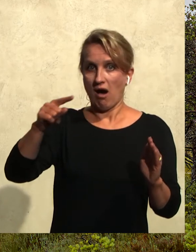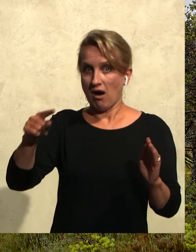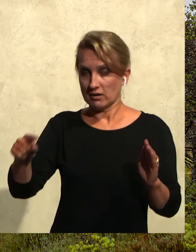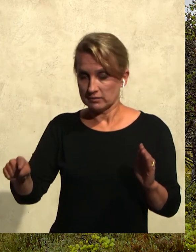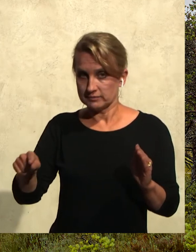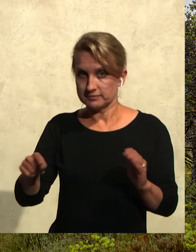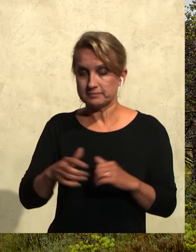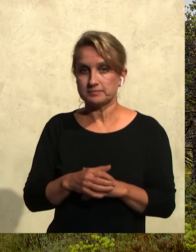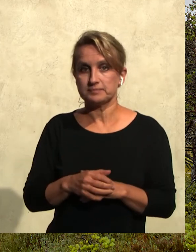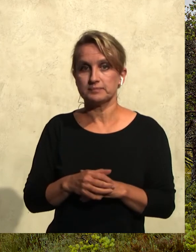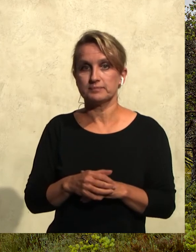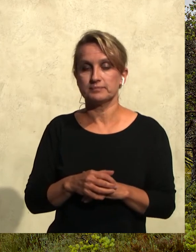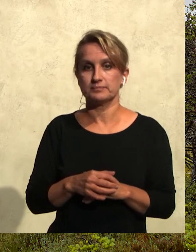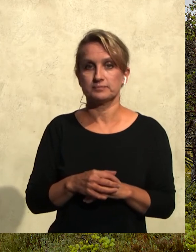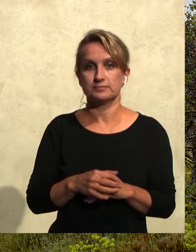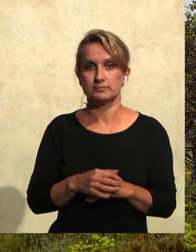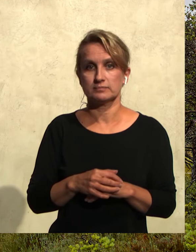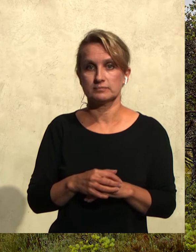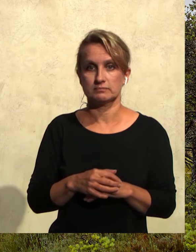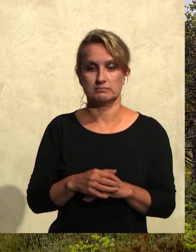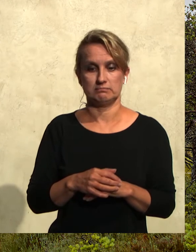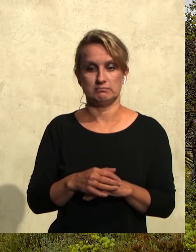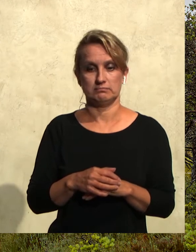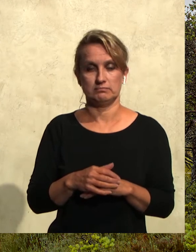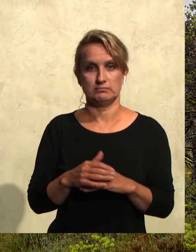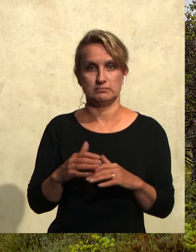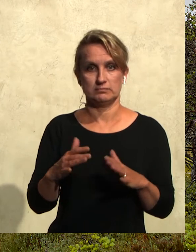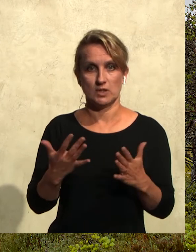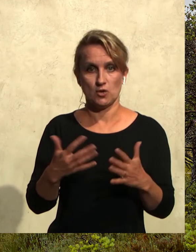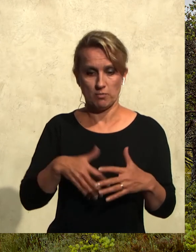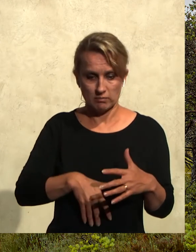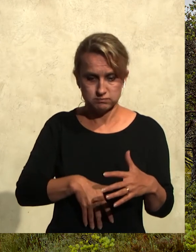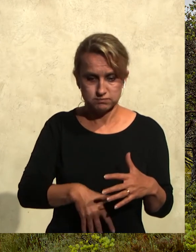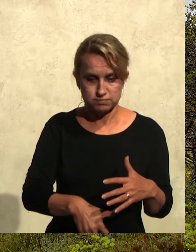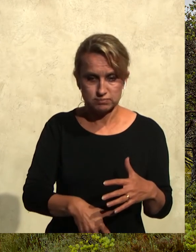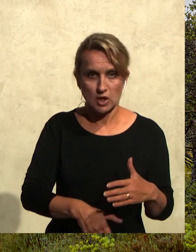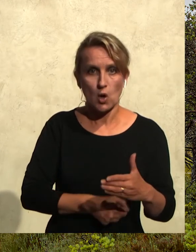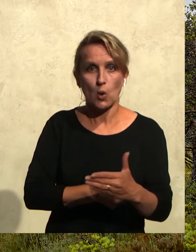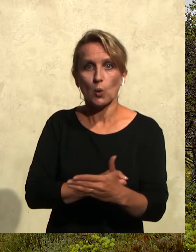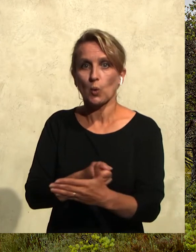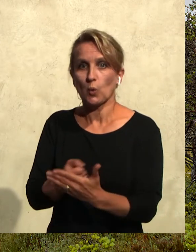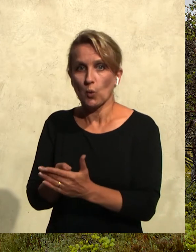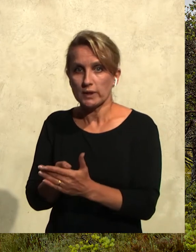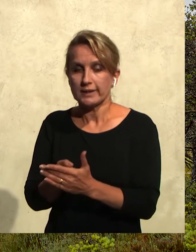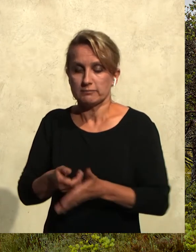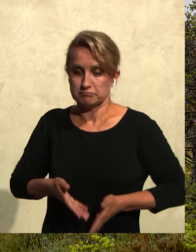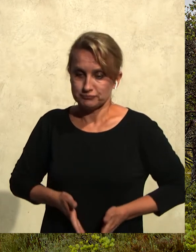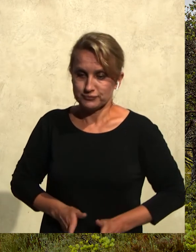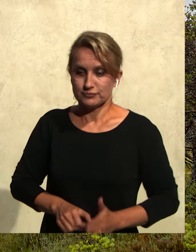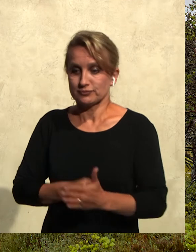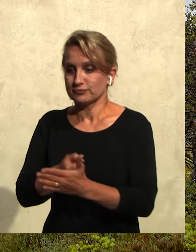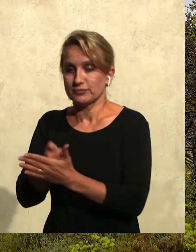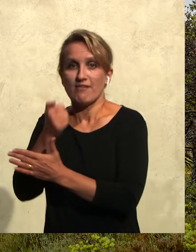adulthood, and into older age. And at each of those stages in life, we